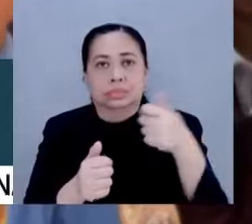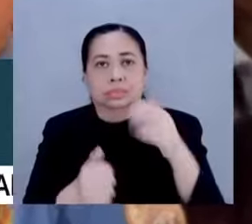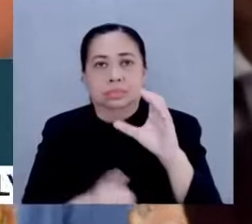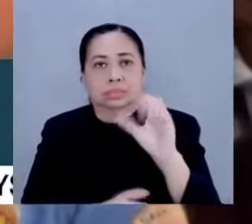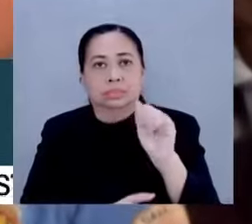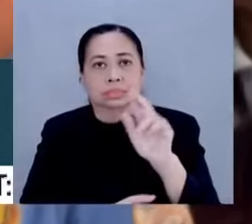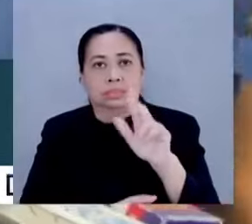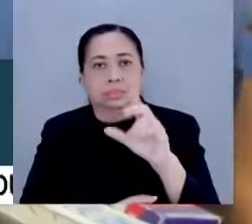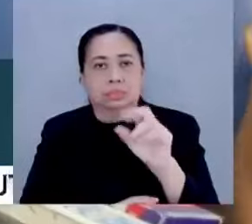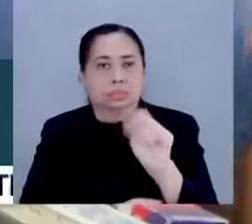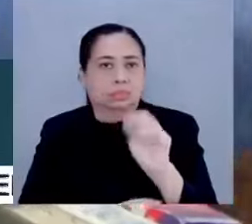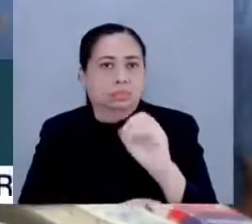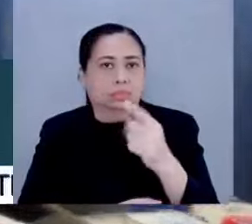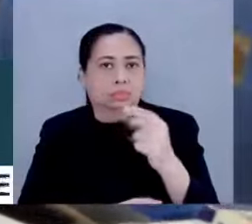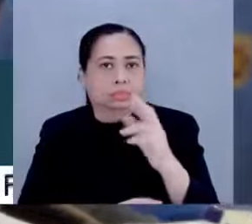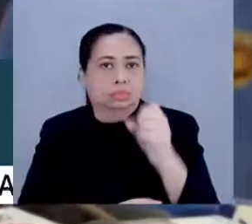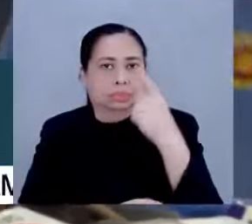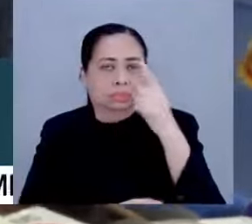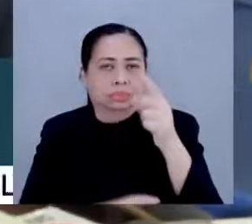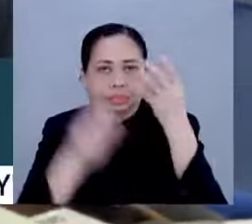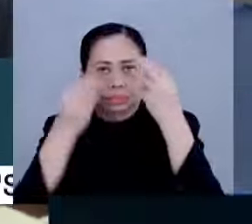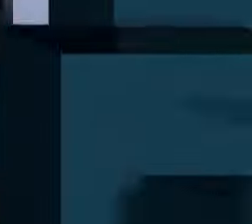Nograles, in the mayoral race.